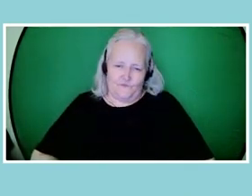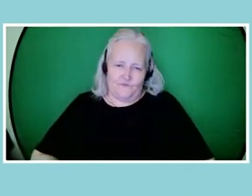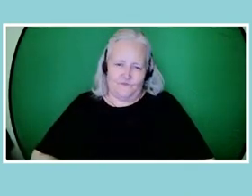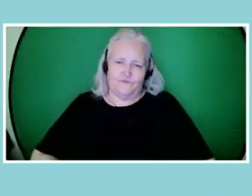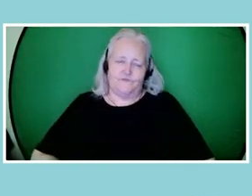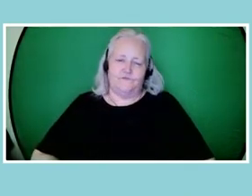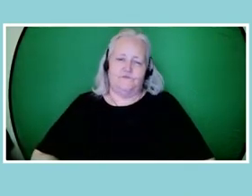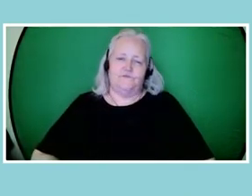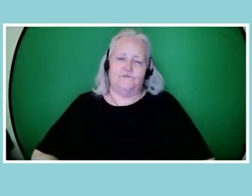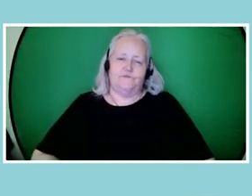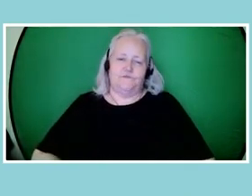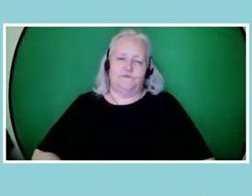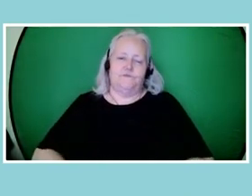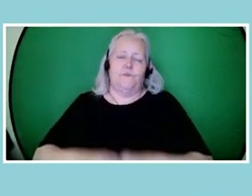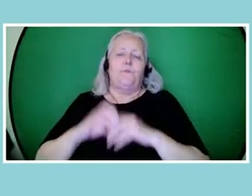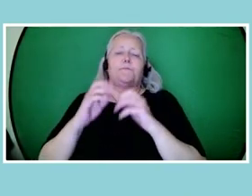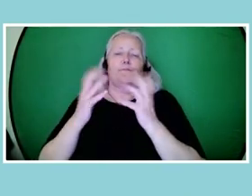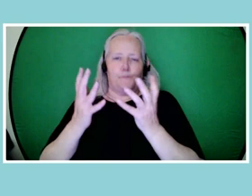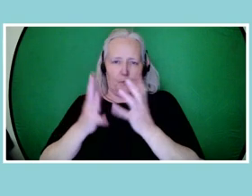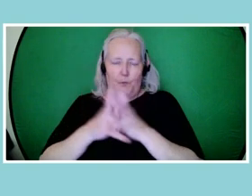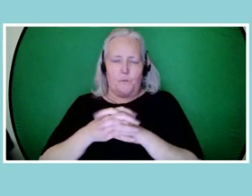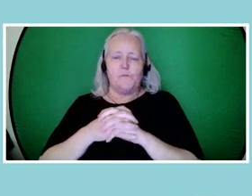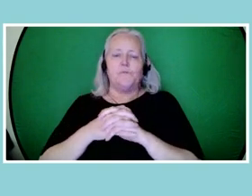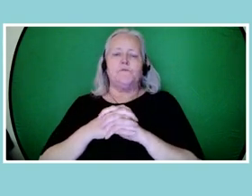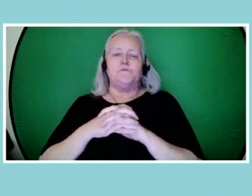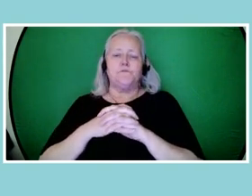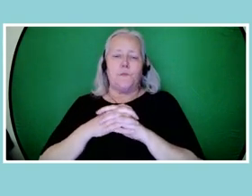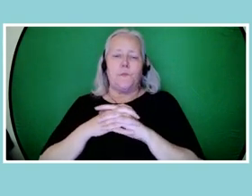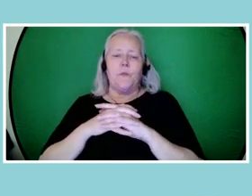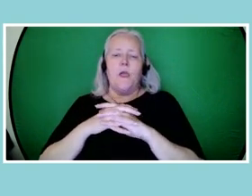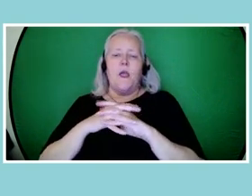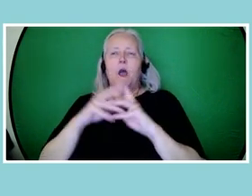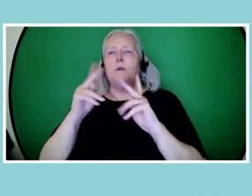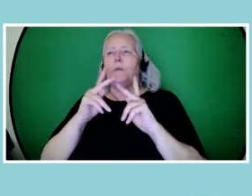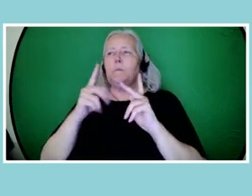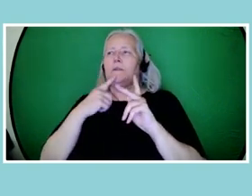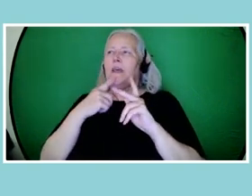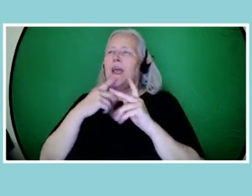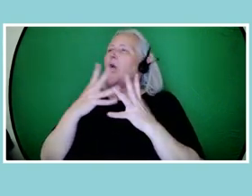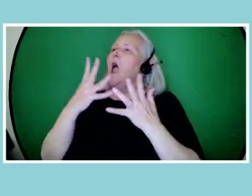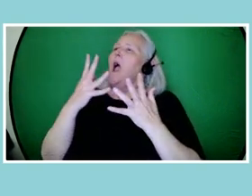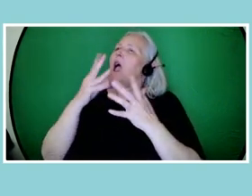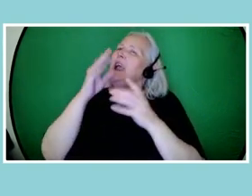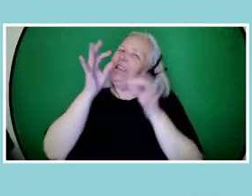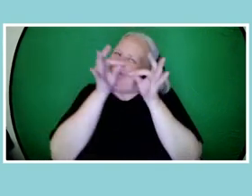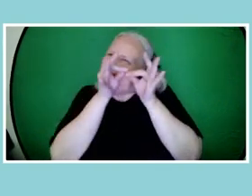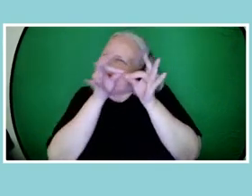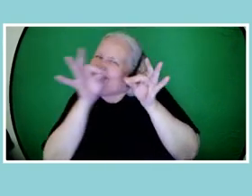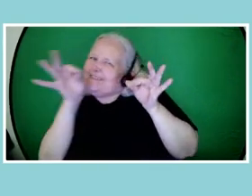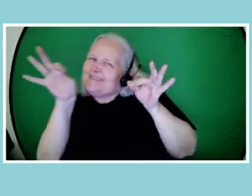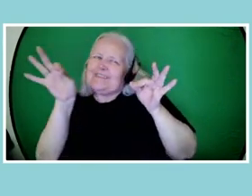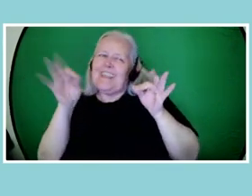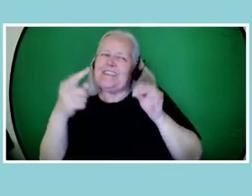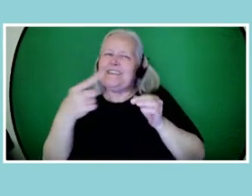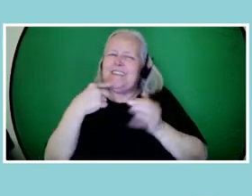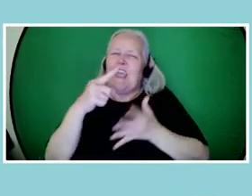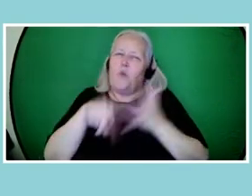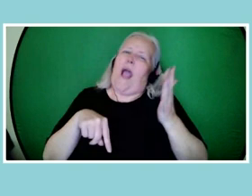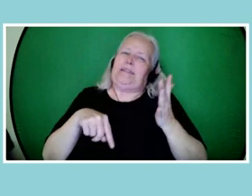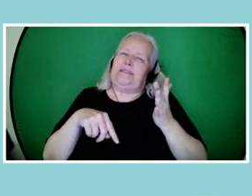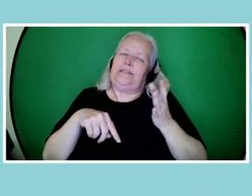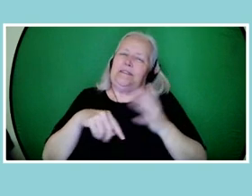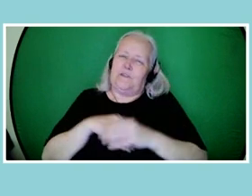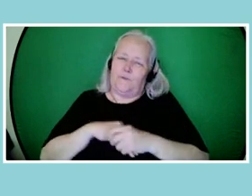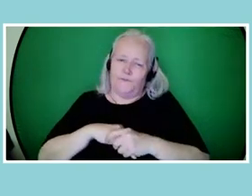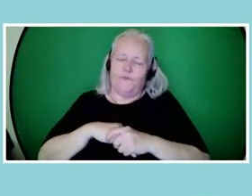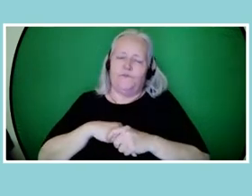6 minutes. So people are always like, okay, but what actually do I say? What actually do I say? And I like to